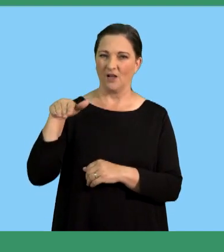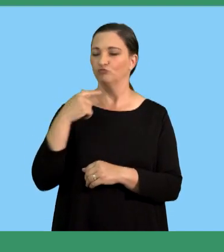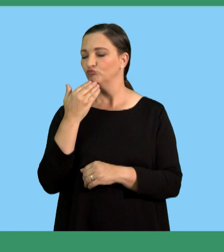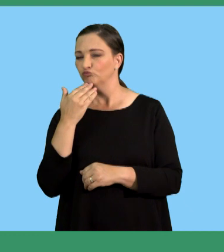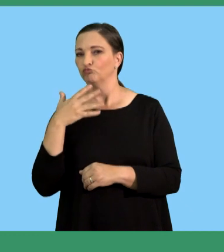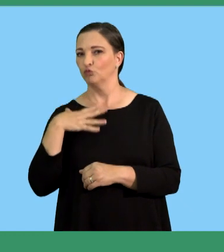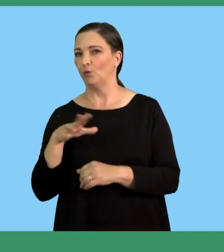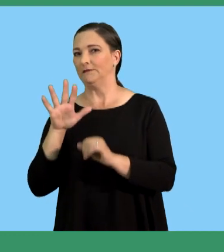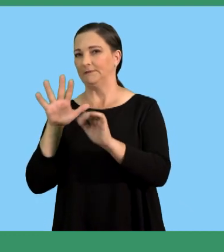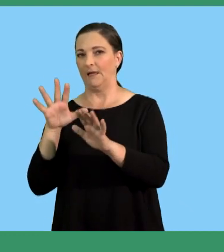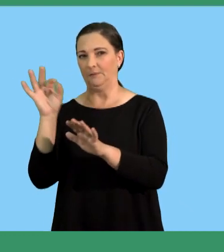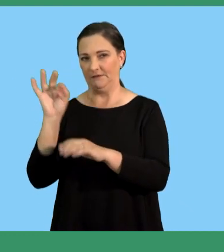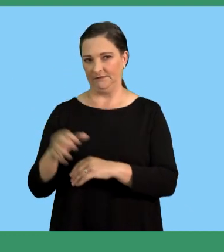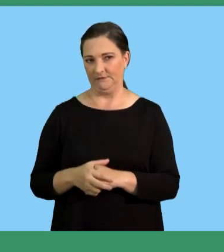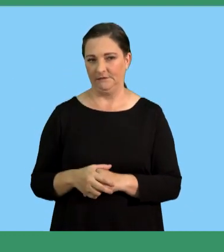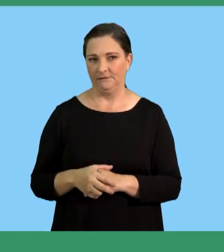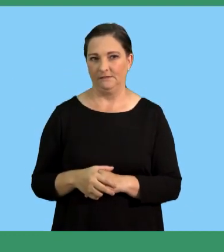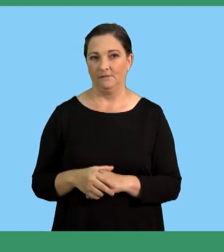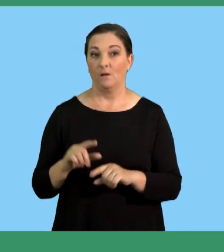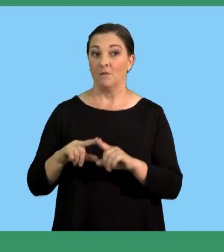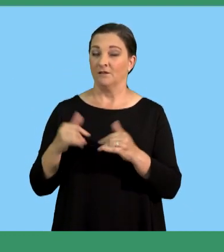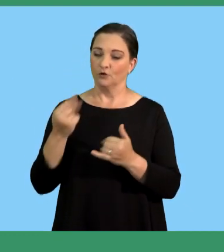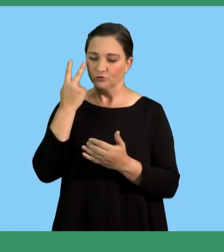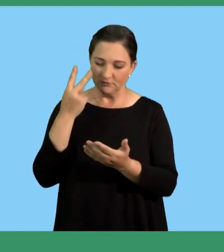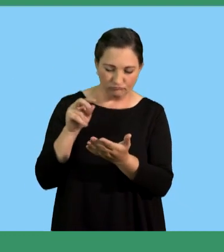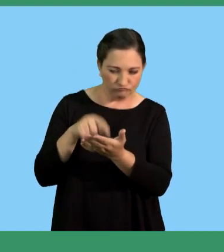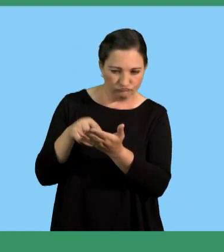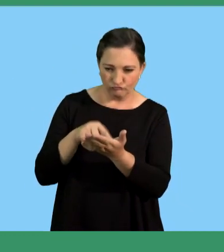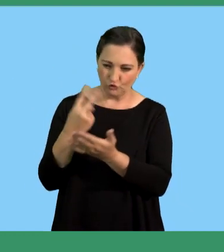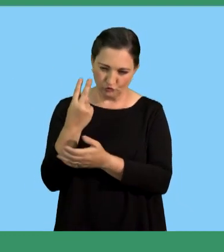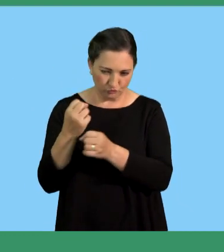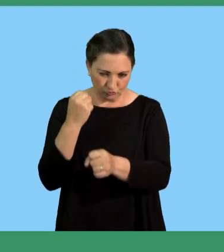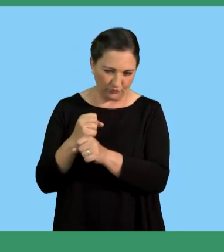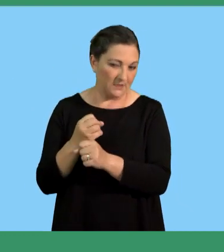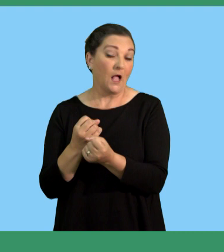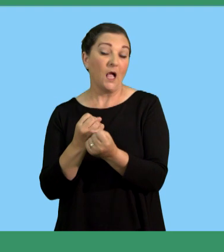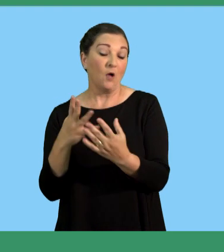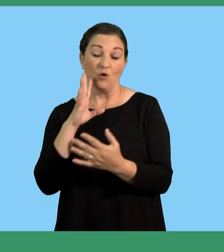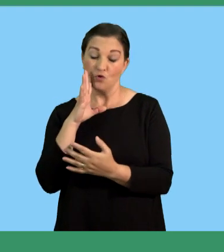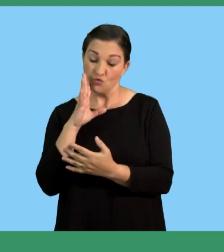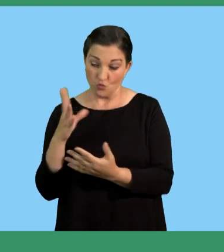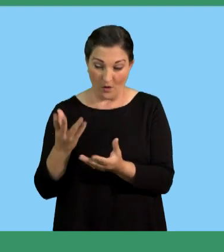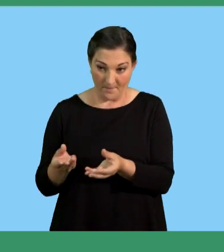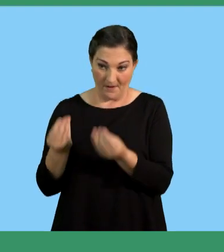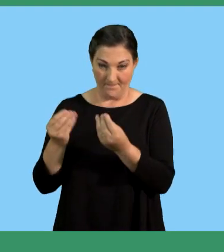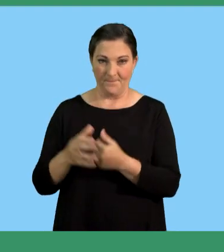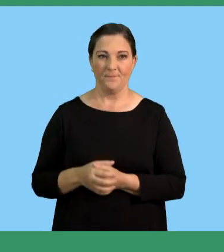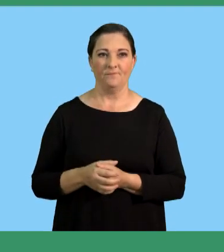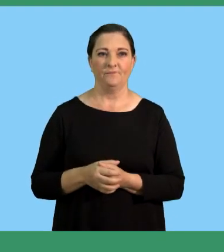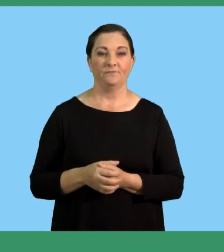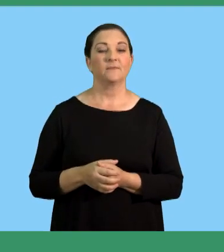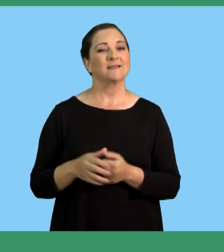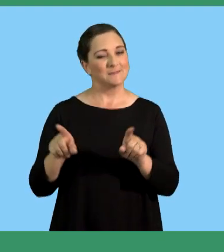compound interest. Calculate the interest amount Ronette will receive after 2 years if she invests with